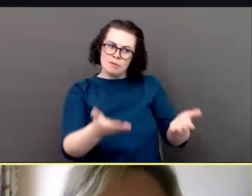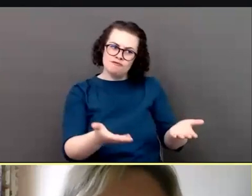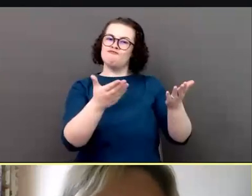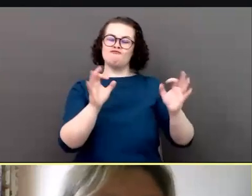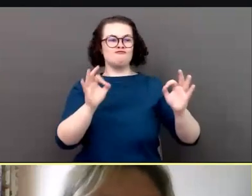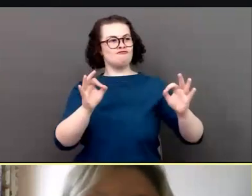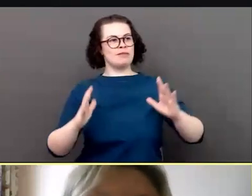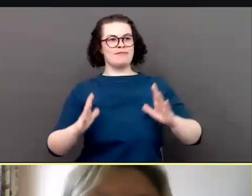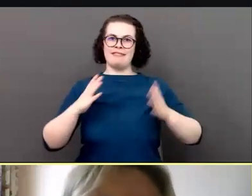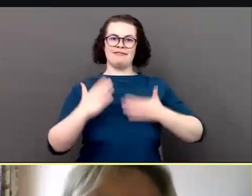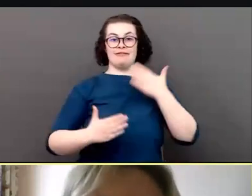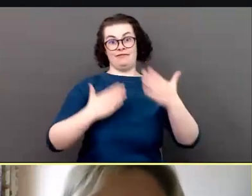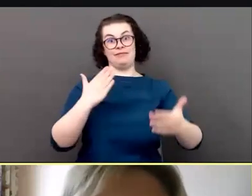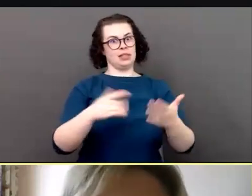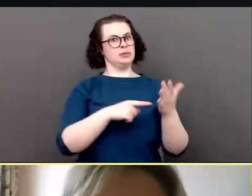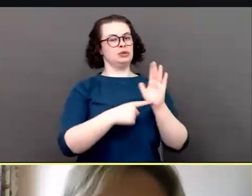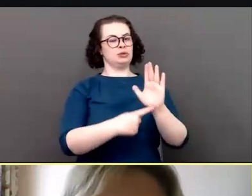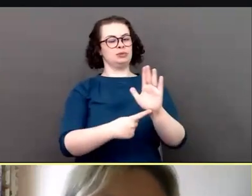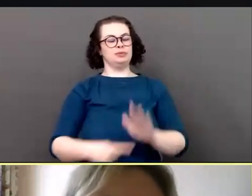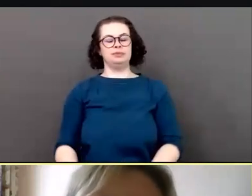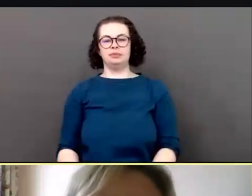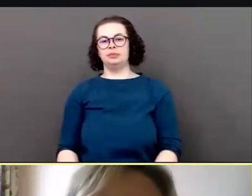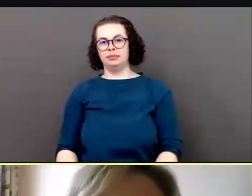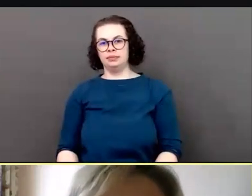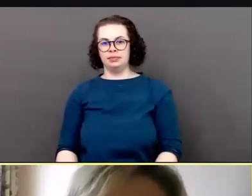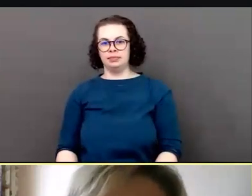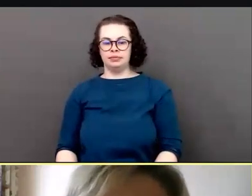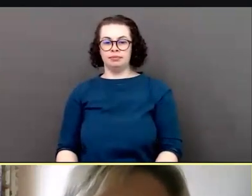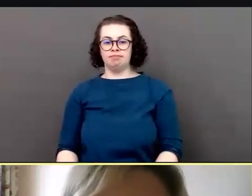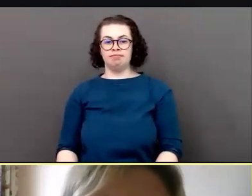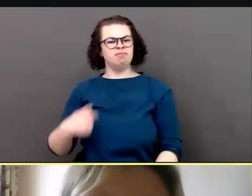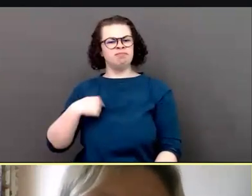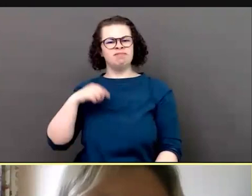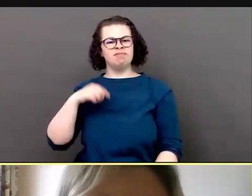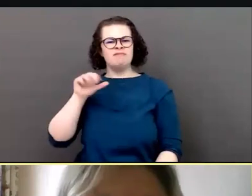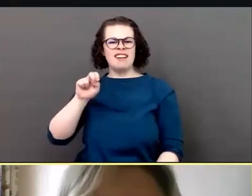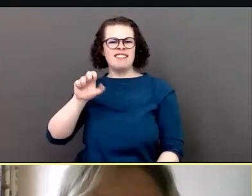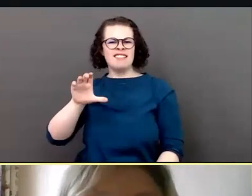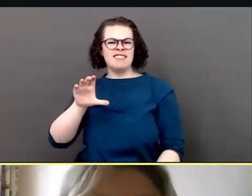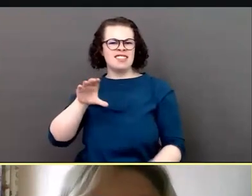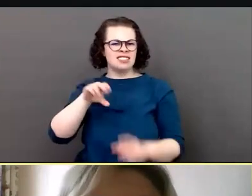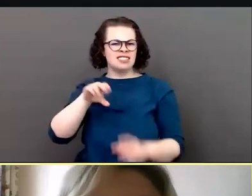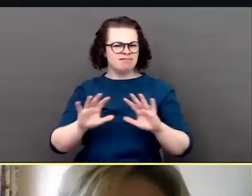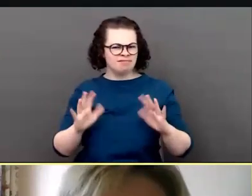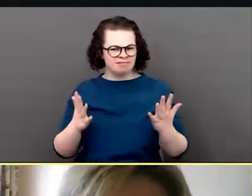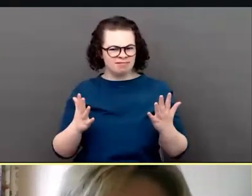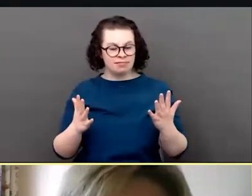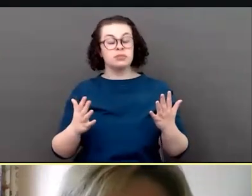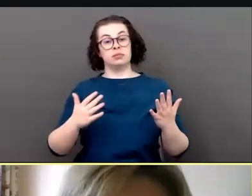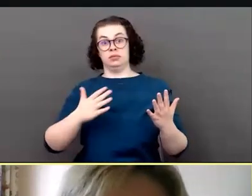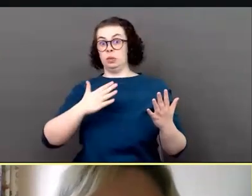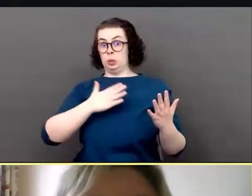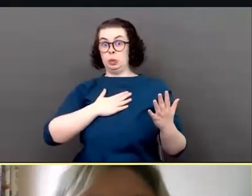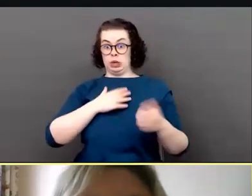Next, what is our involvement? As it has been mentioned, the work started many, many years